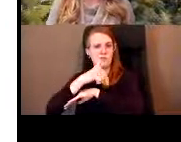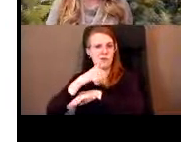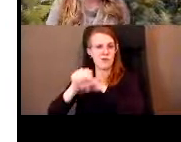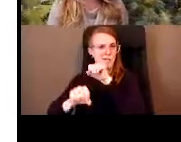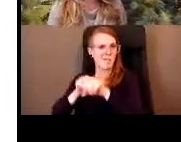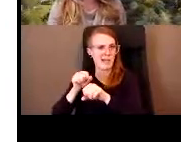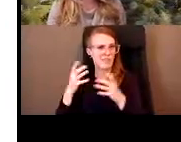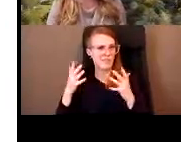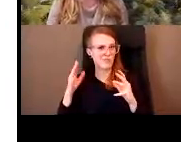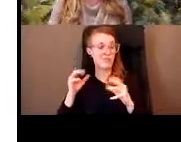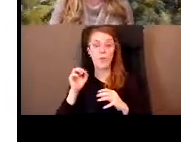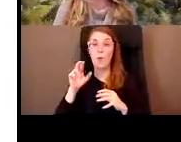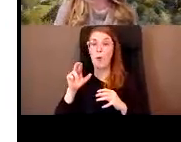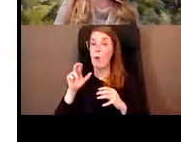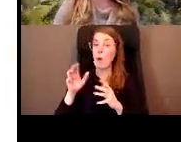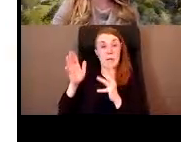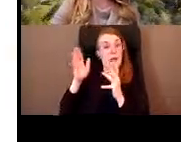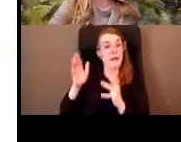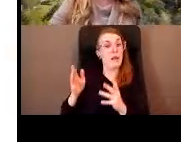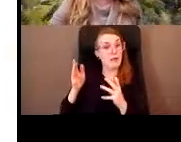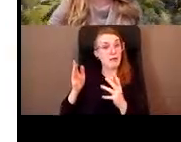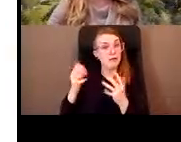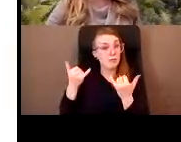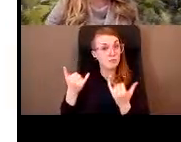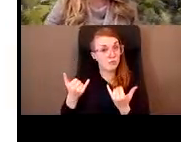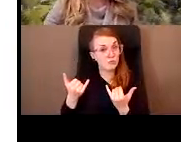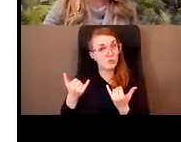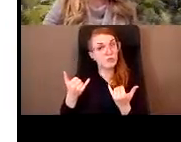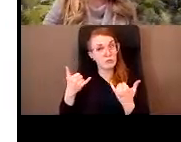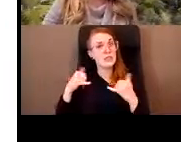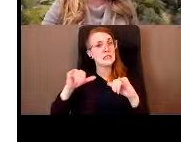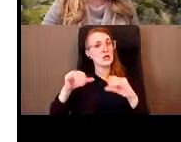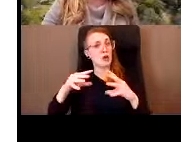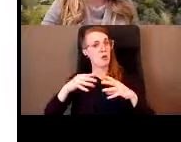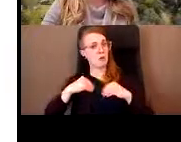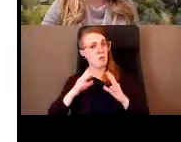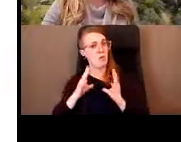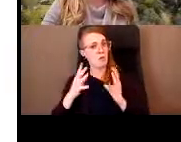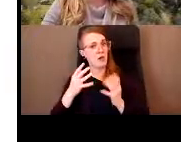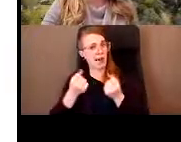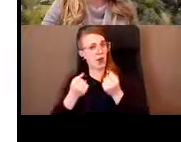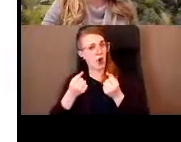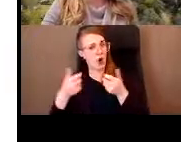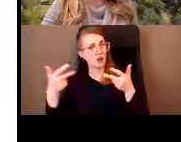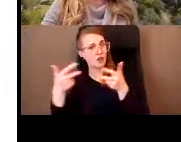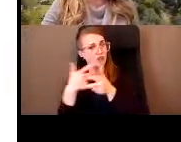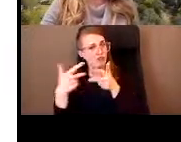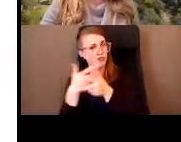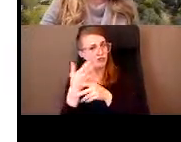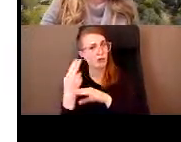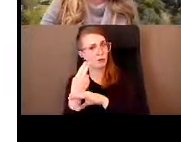Or should we keep it in its current alignment and still allow vehicles to remain on it, although